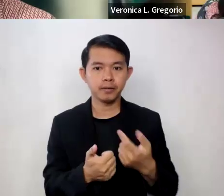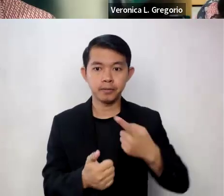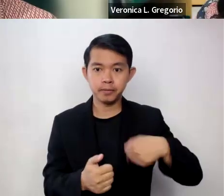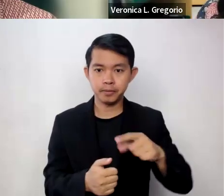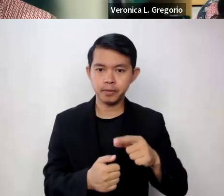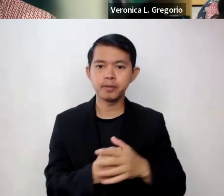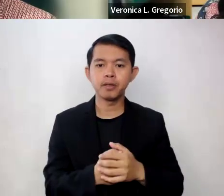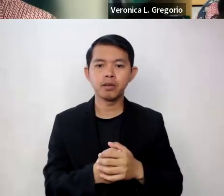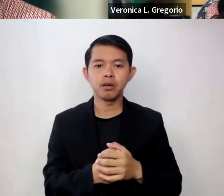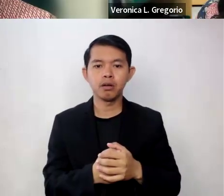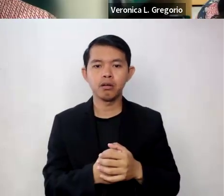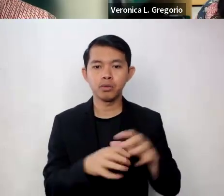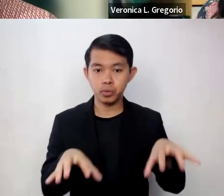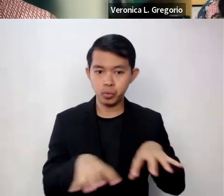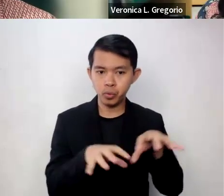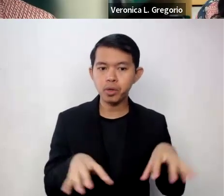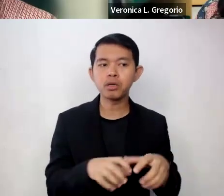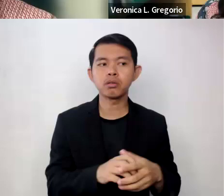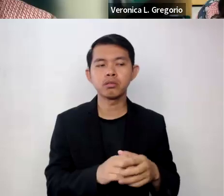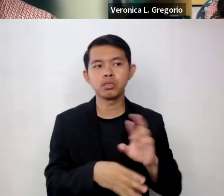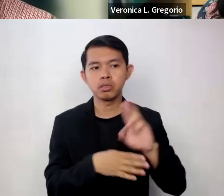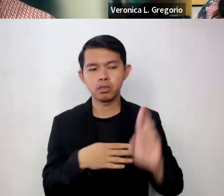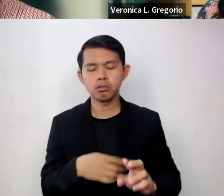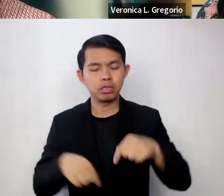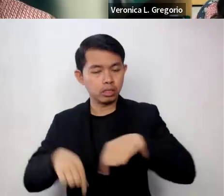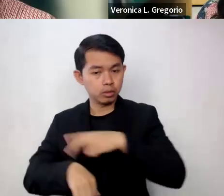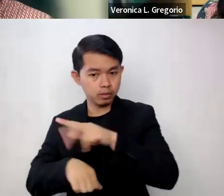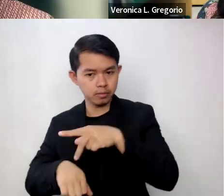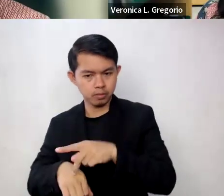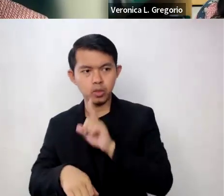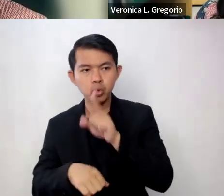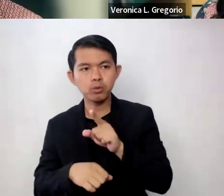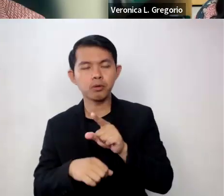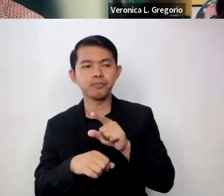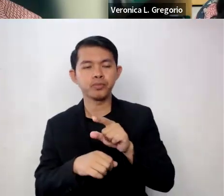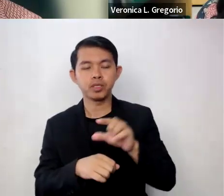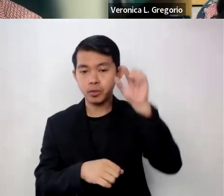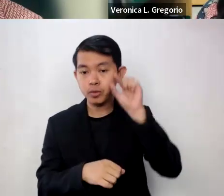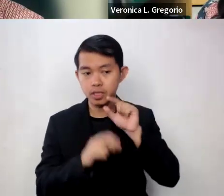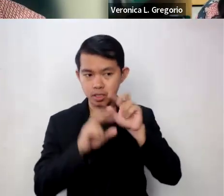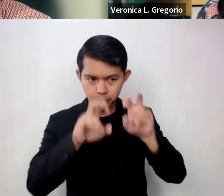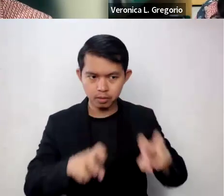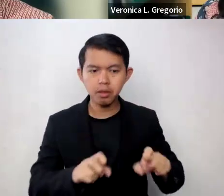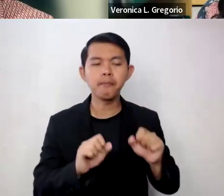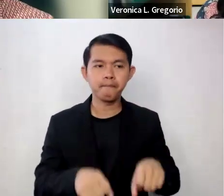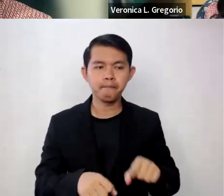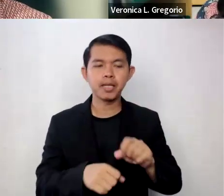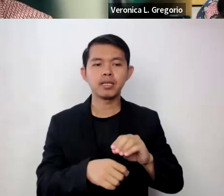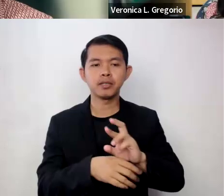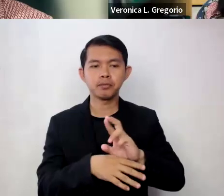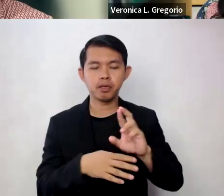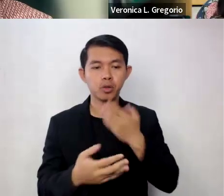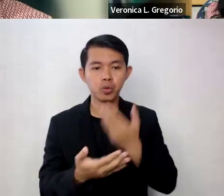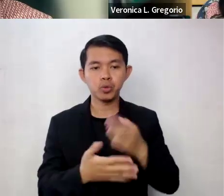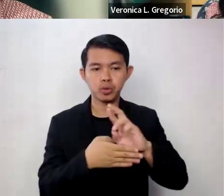responded, actually sa Philippines, very responsive naman talaga ang gender studies programs. I would say actually